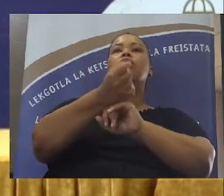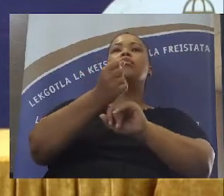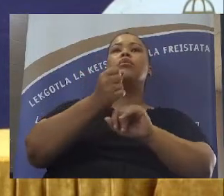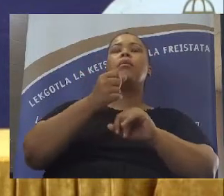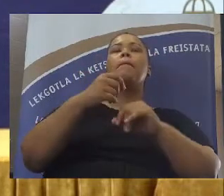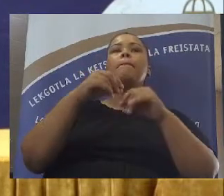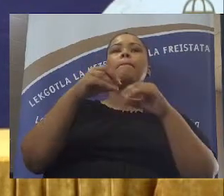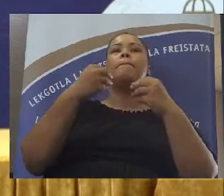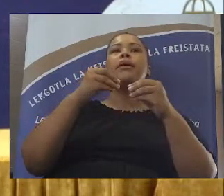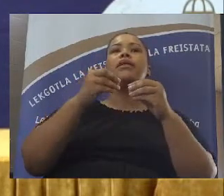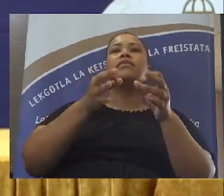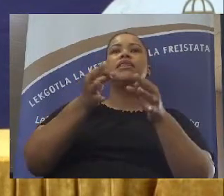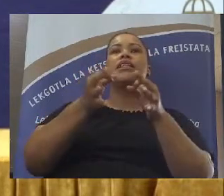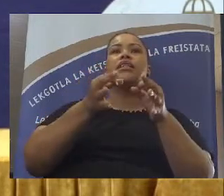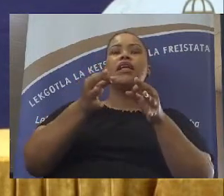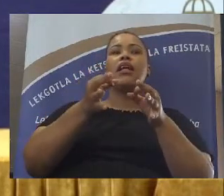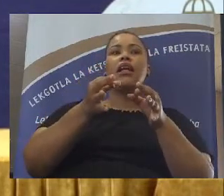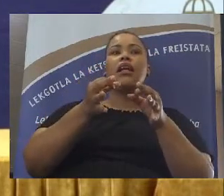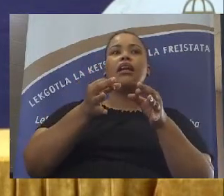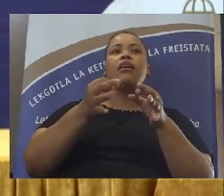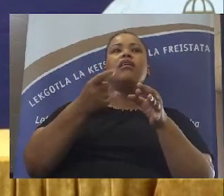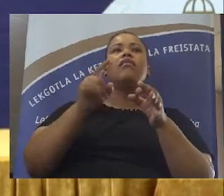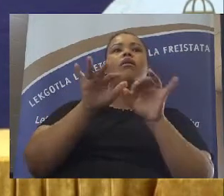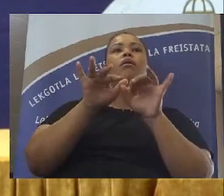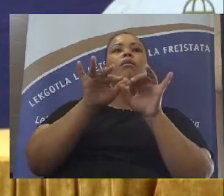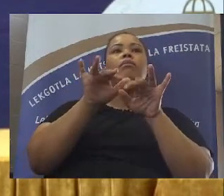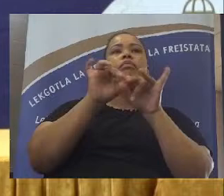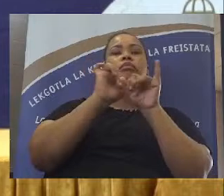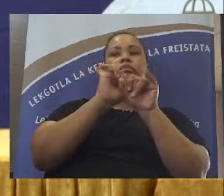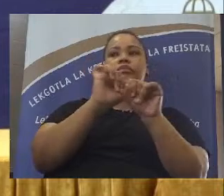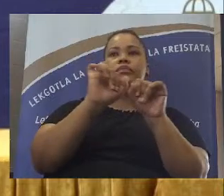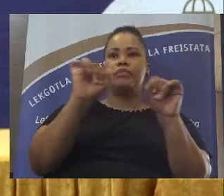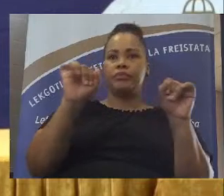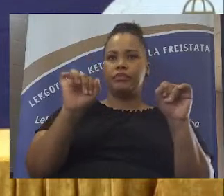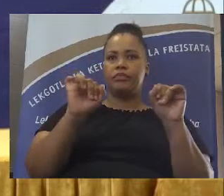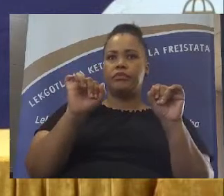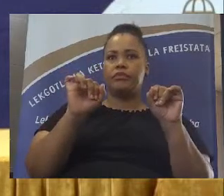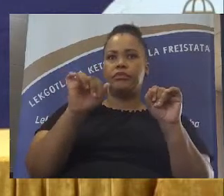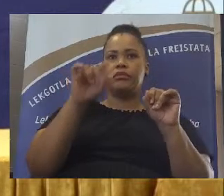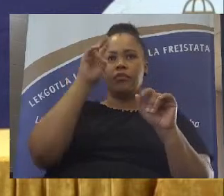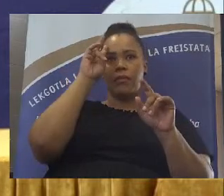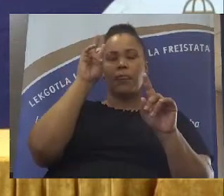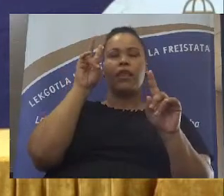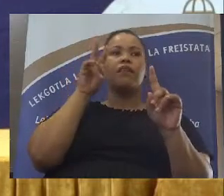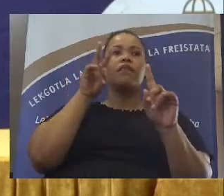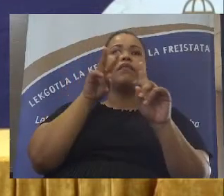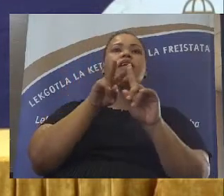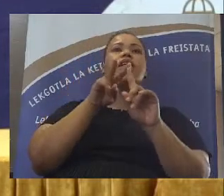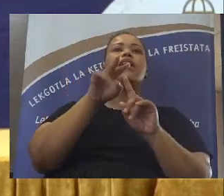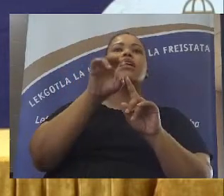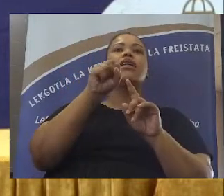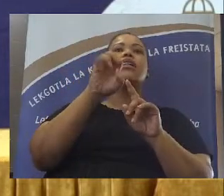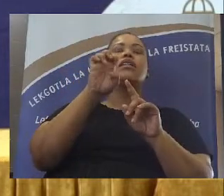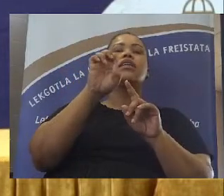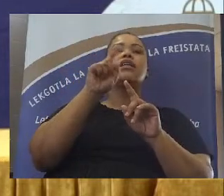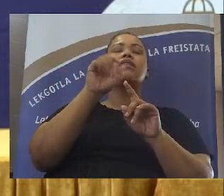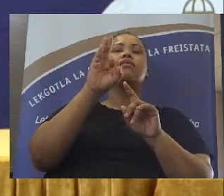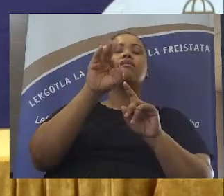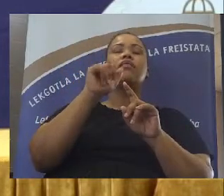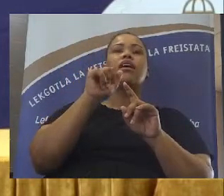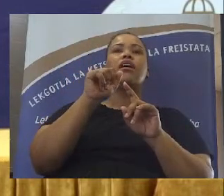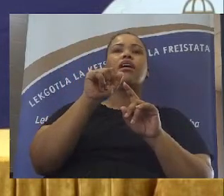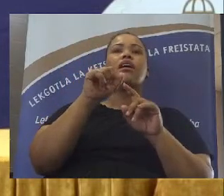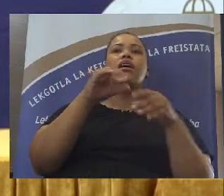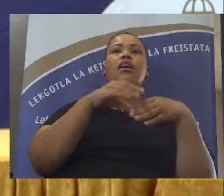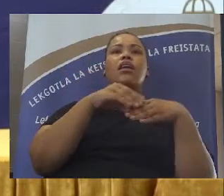and incubation support to its clients. The vision of CETFA is to be a leading business